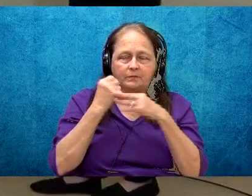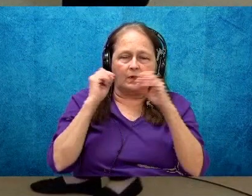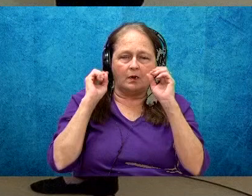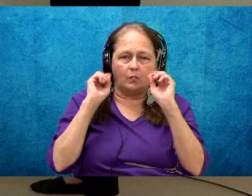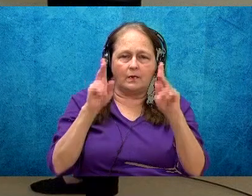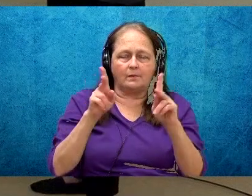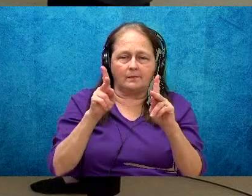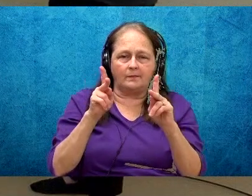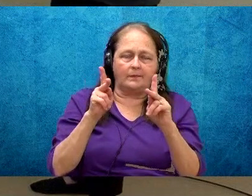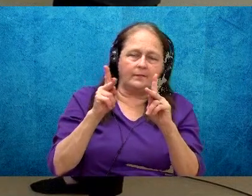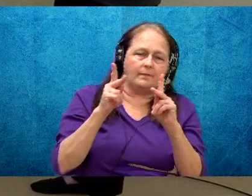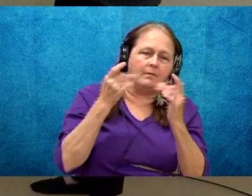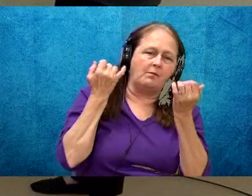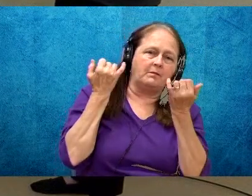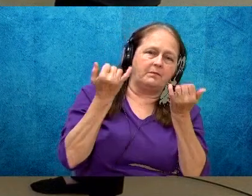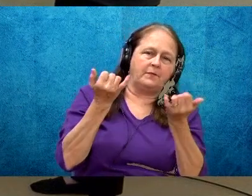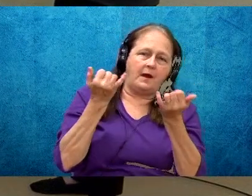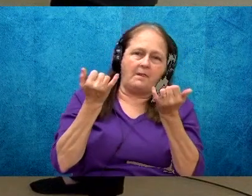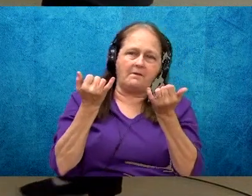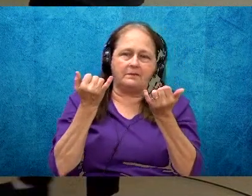Okay, so now